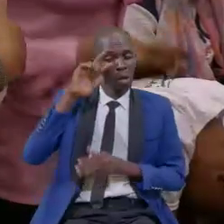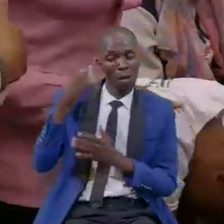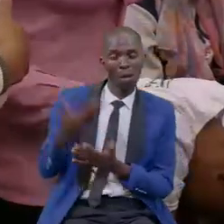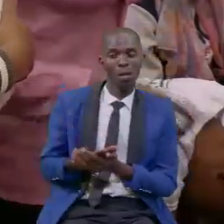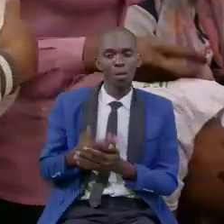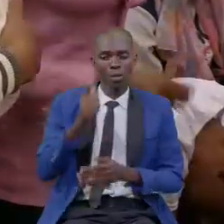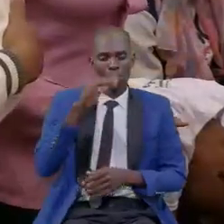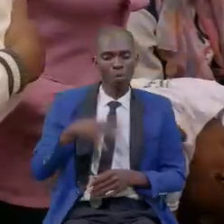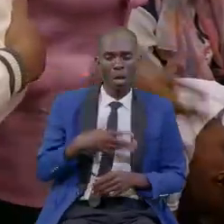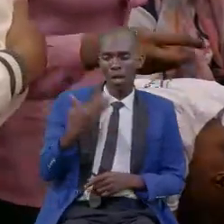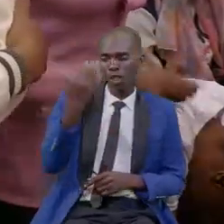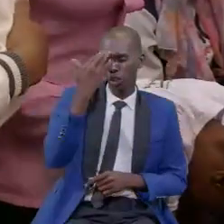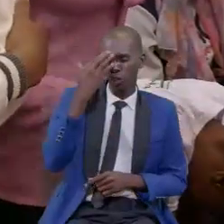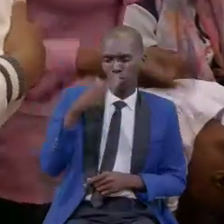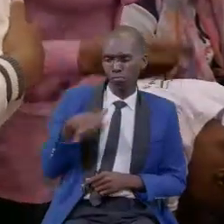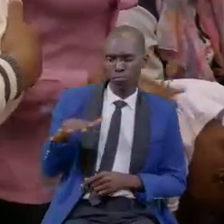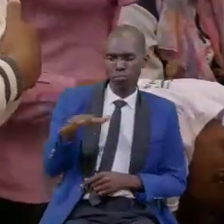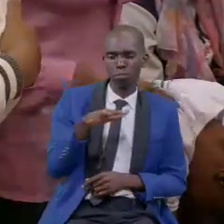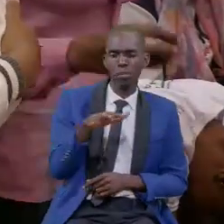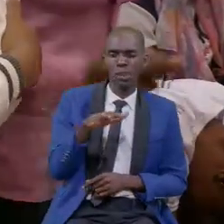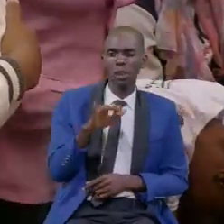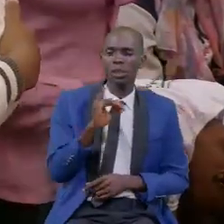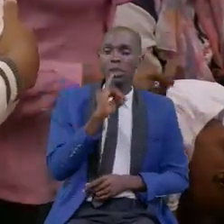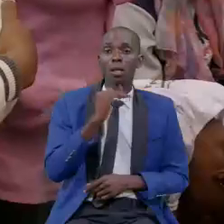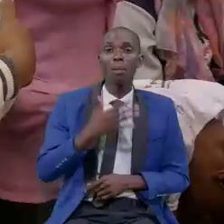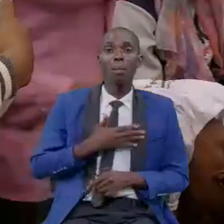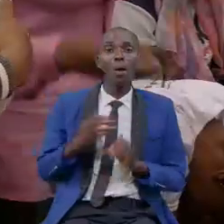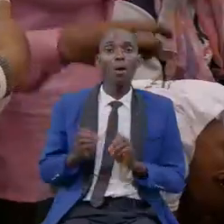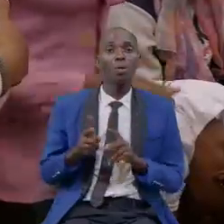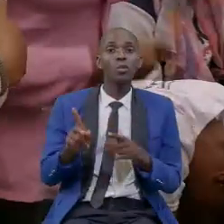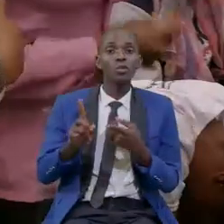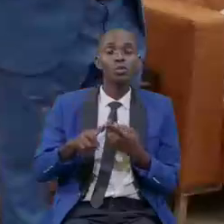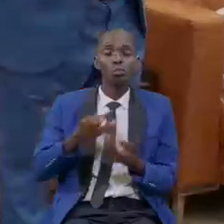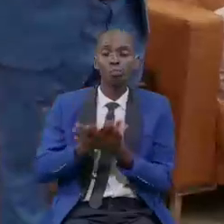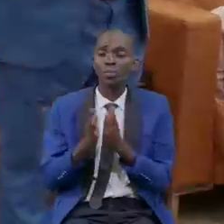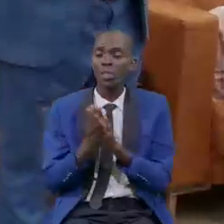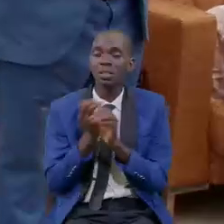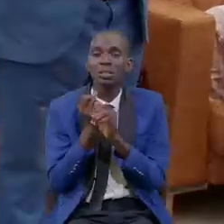knew, this is my chance for salvation,